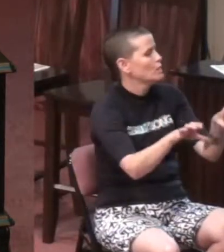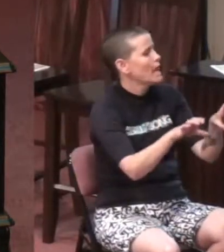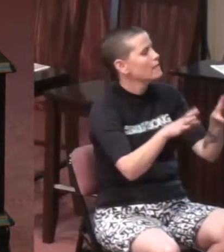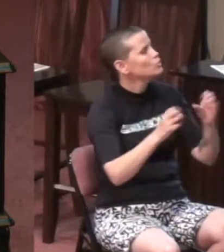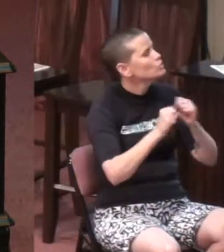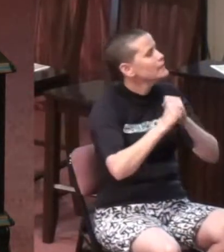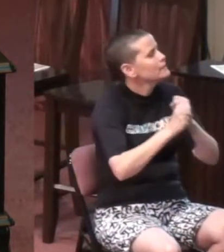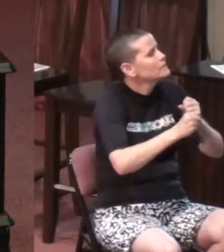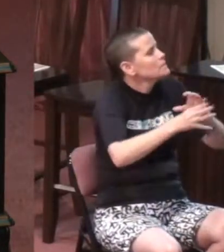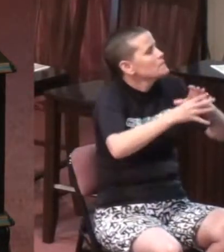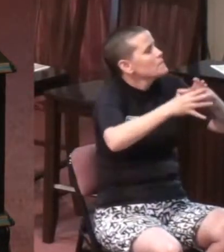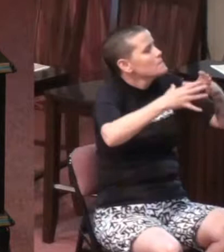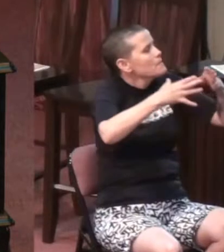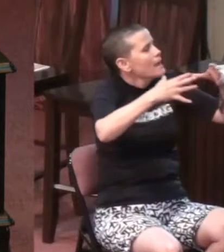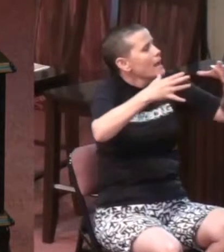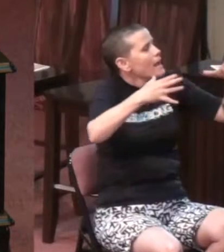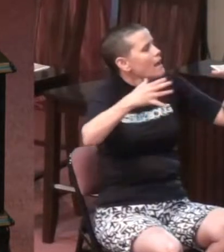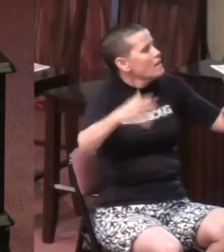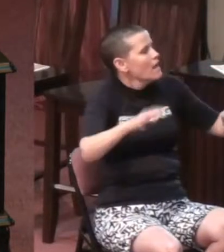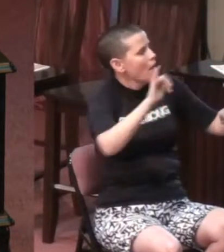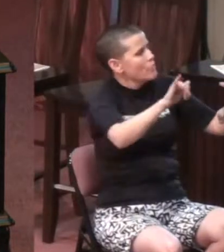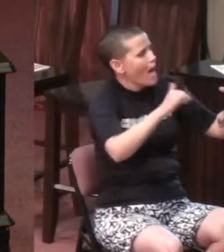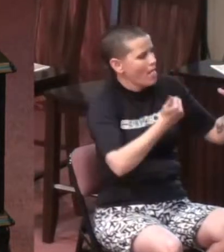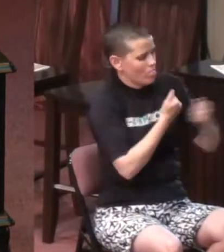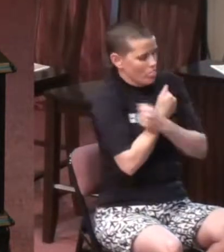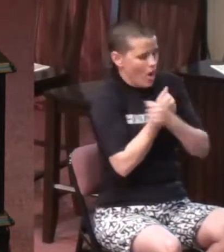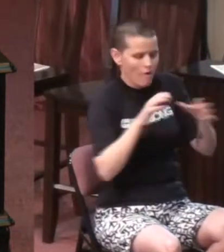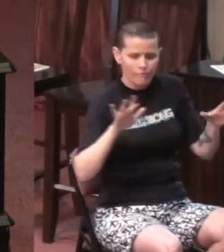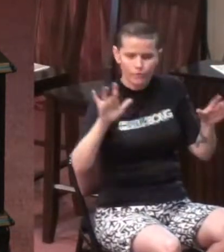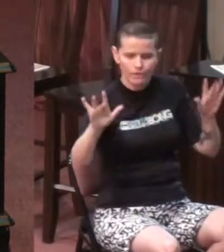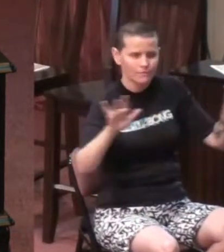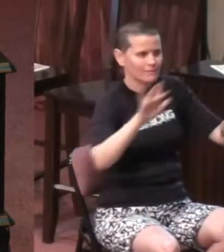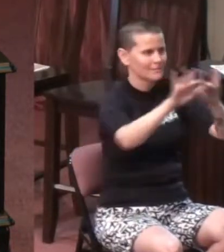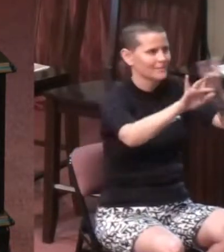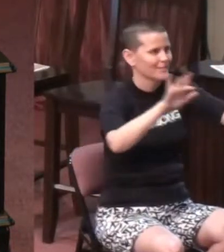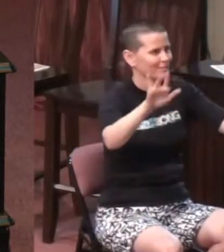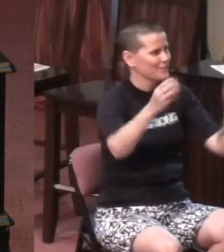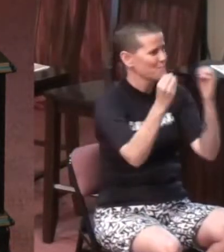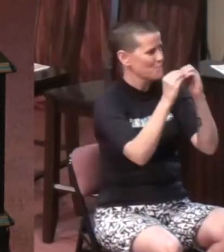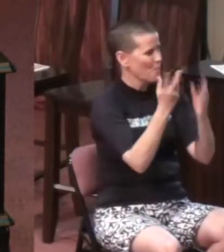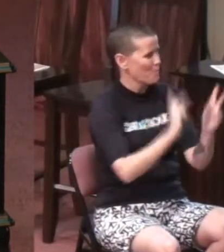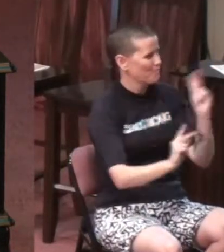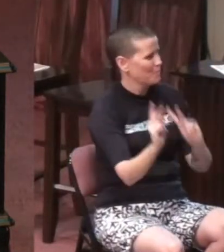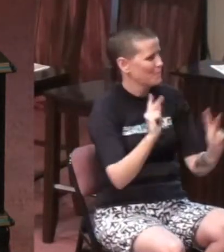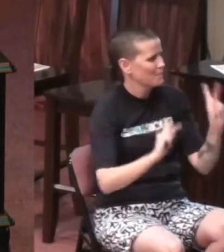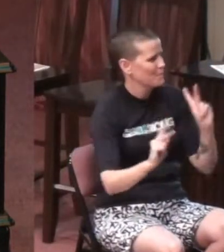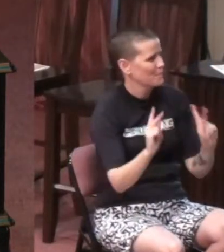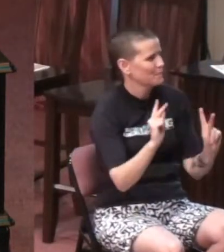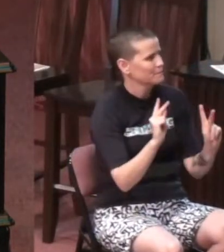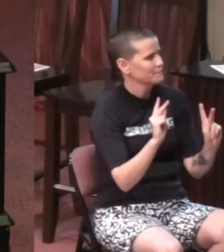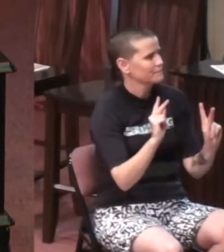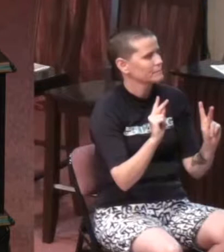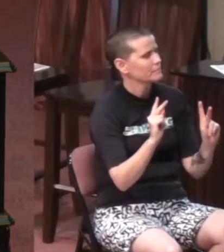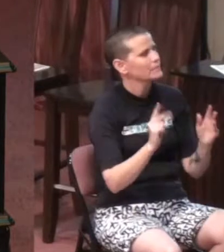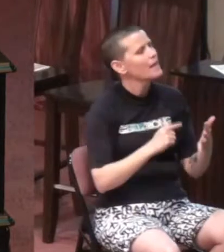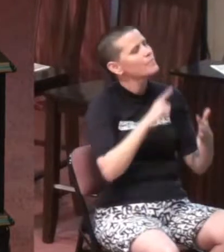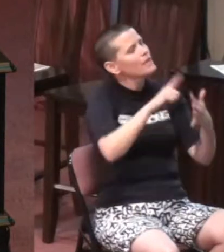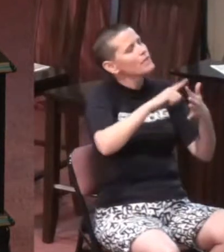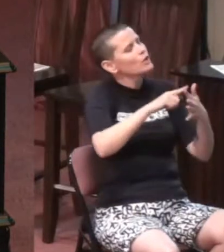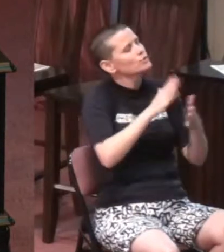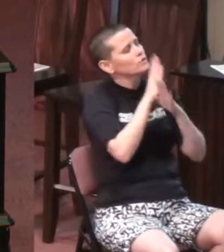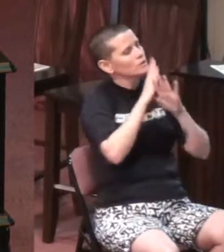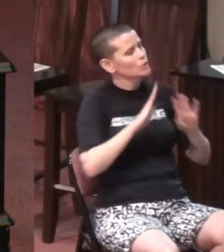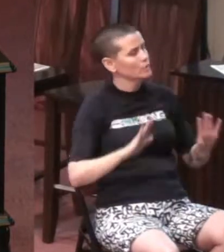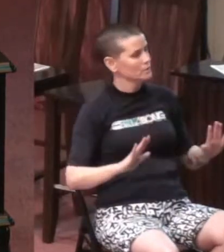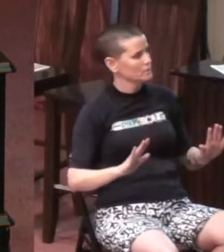that motivating, unifying force within all of creation. And then there's stillness. Amidst all of